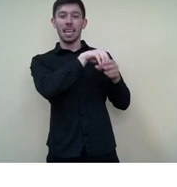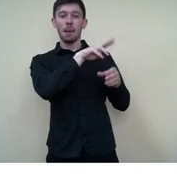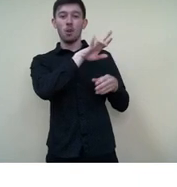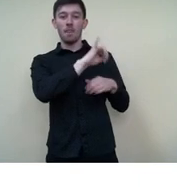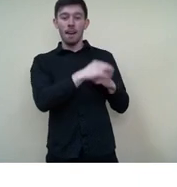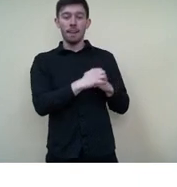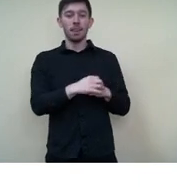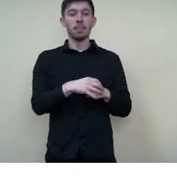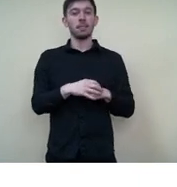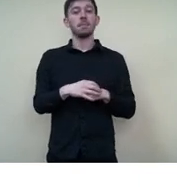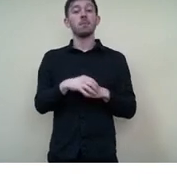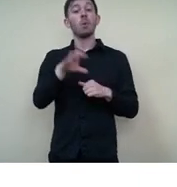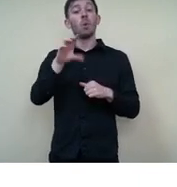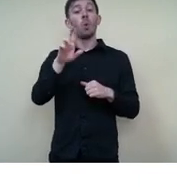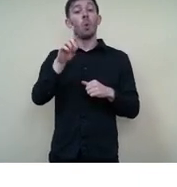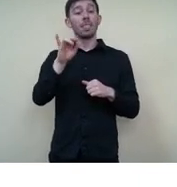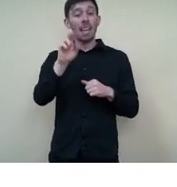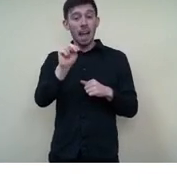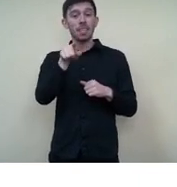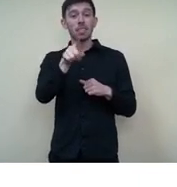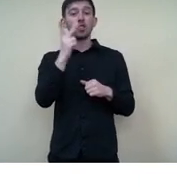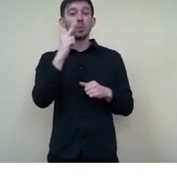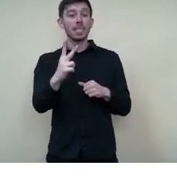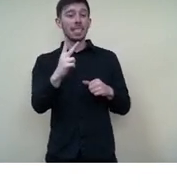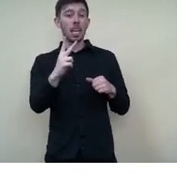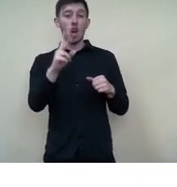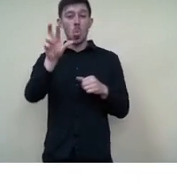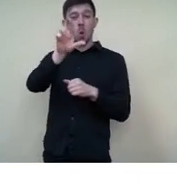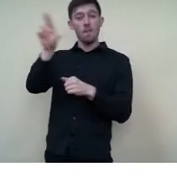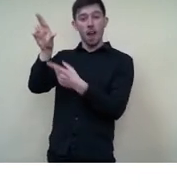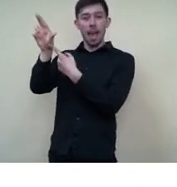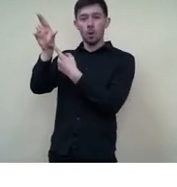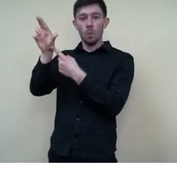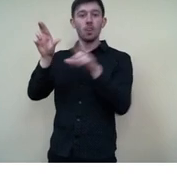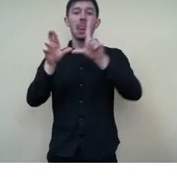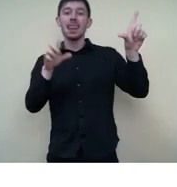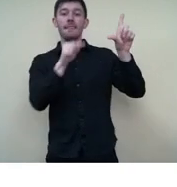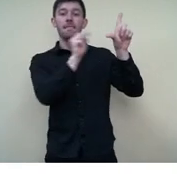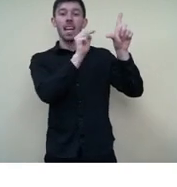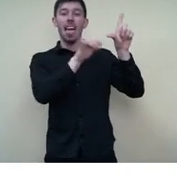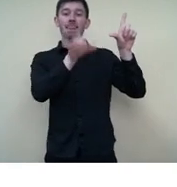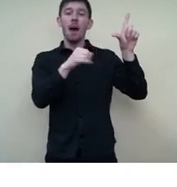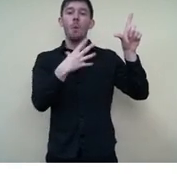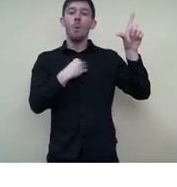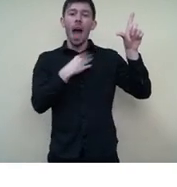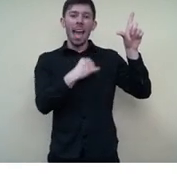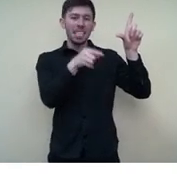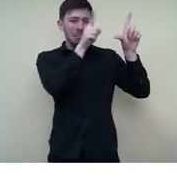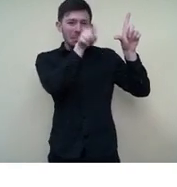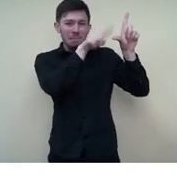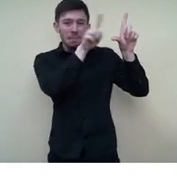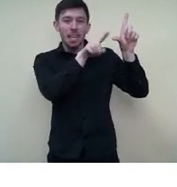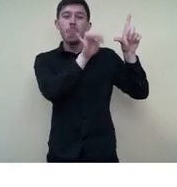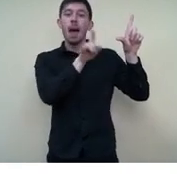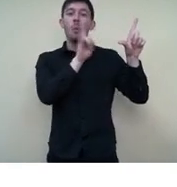called a cord sign, which is right here. You see it's not on the right side, it's on the left, this little patch of white here. This